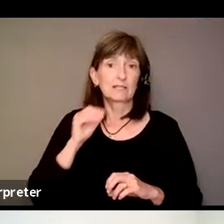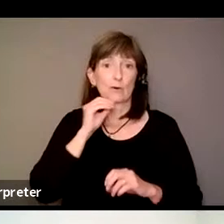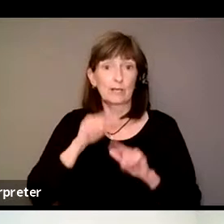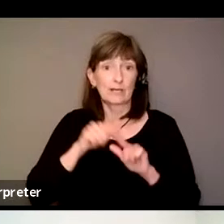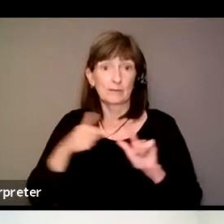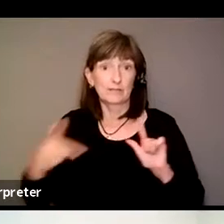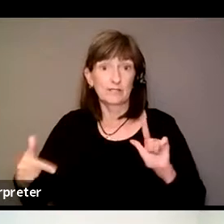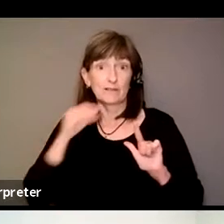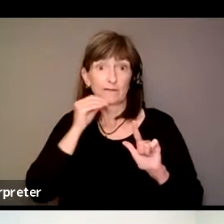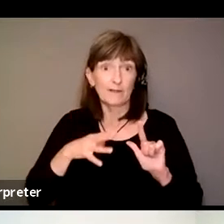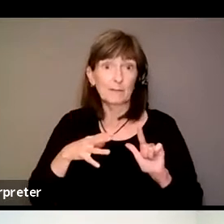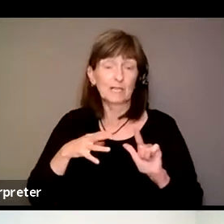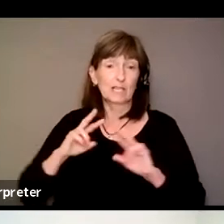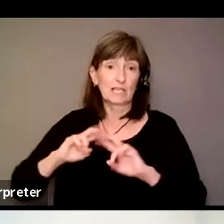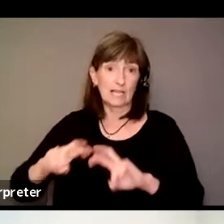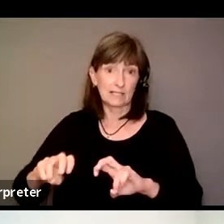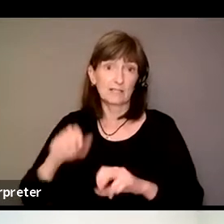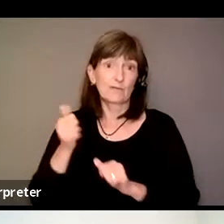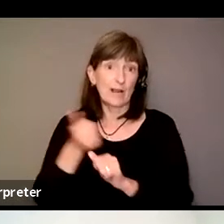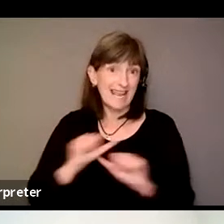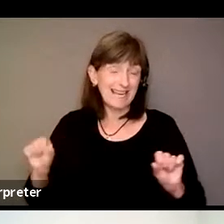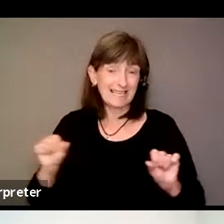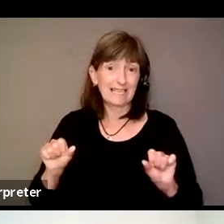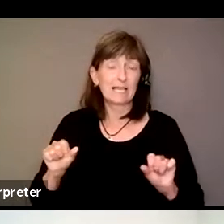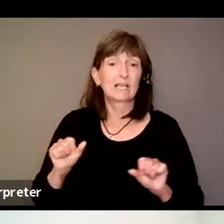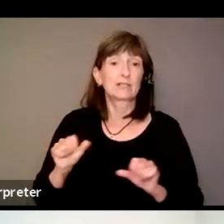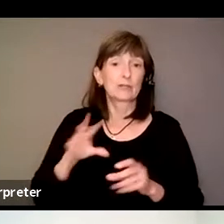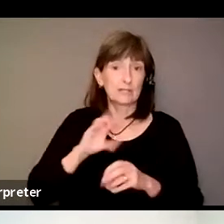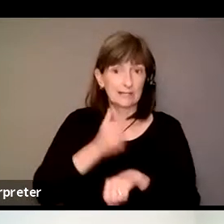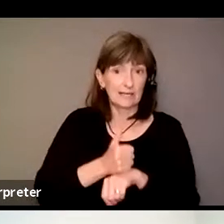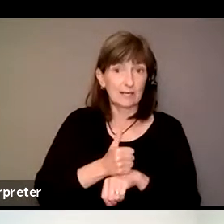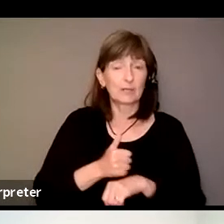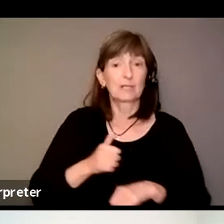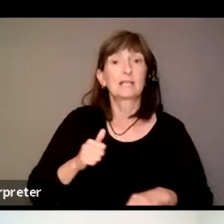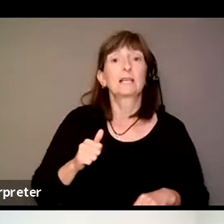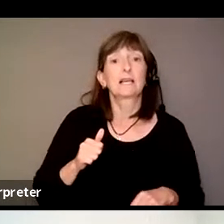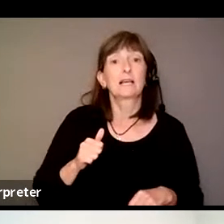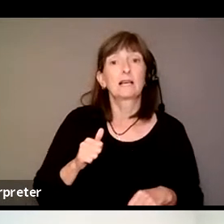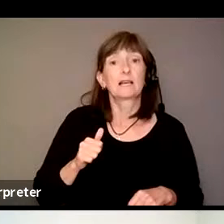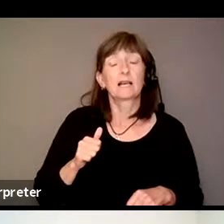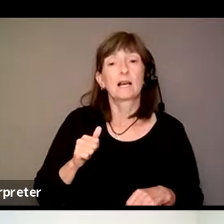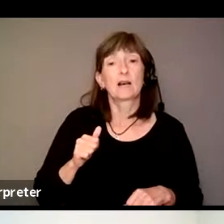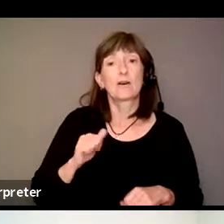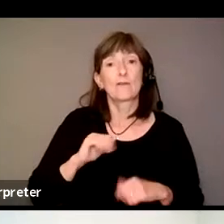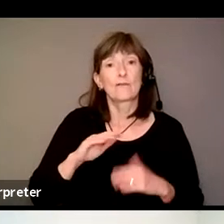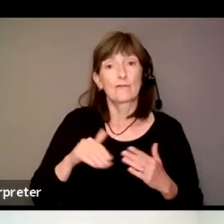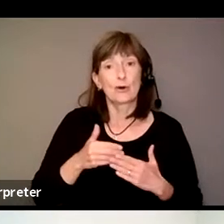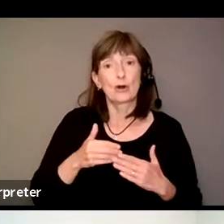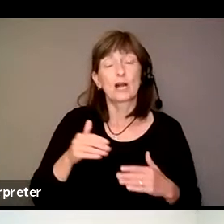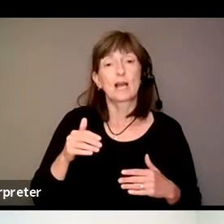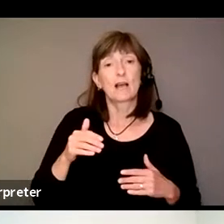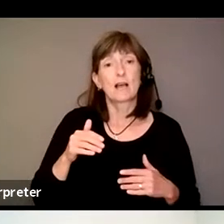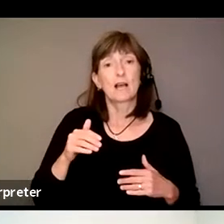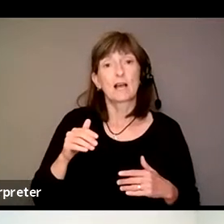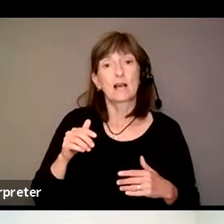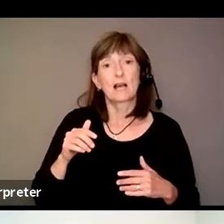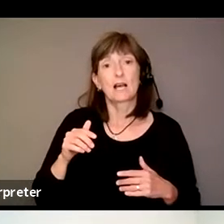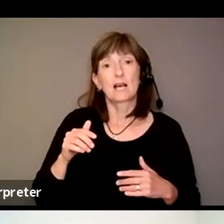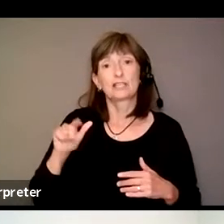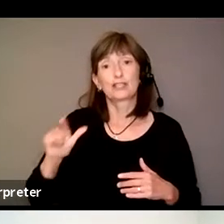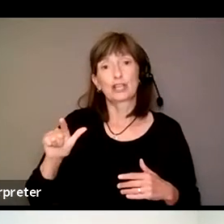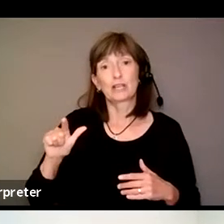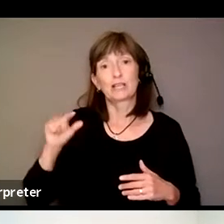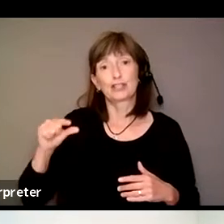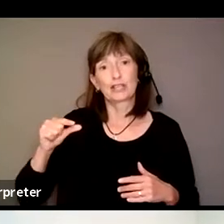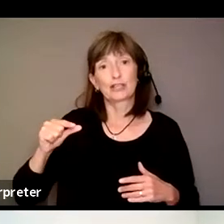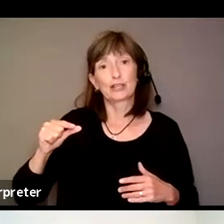certainly encourage all municipal governments to do, to implement that GPA+ lens to everything that's produced, every program, every policy.